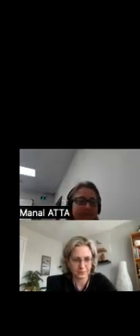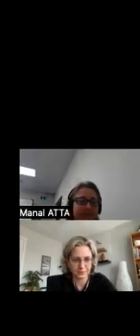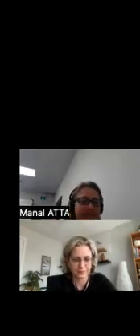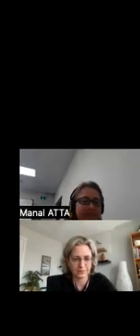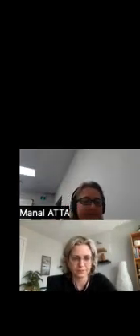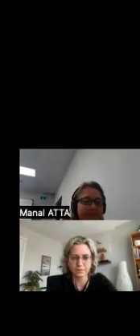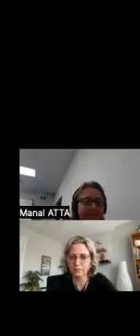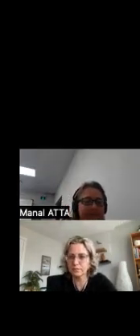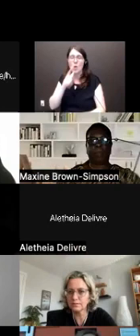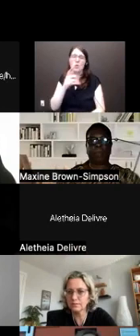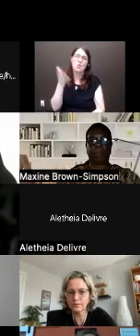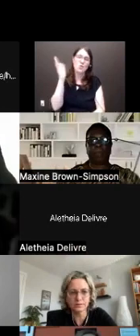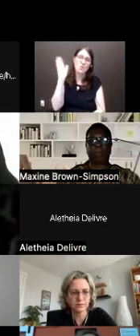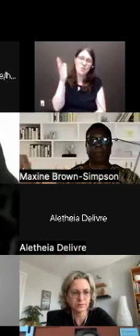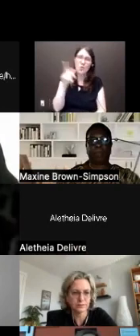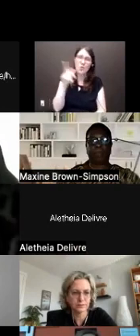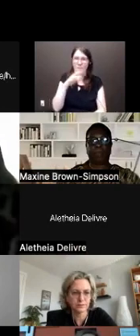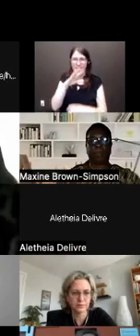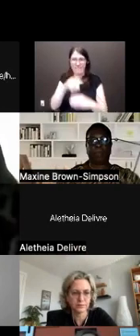here.